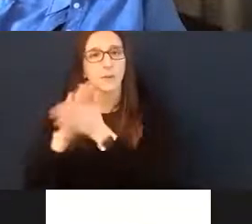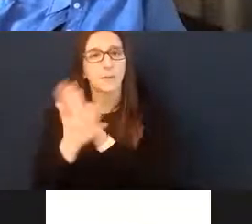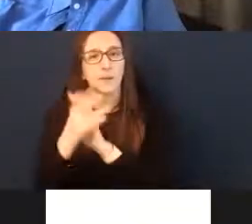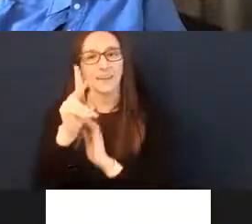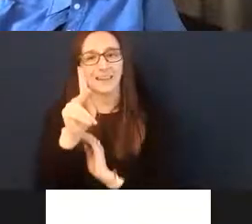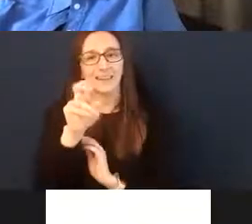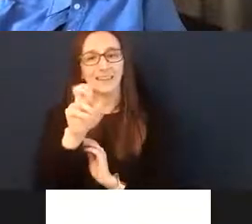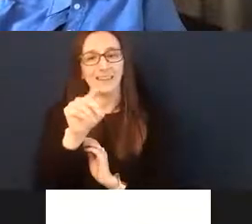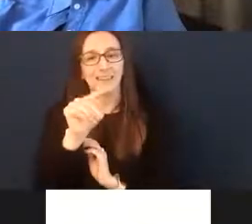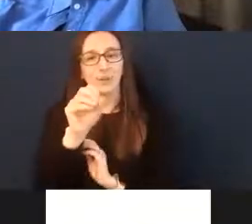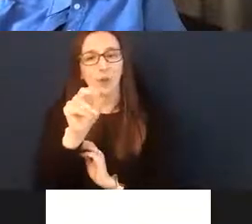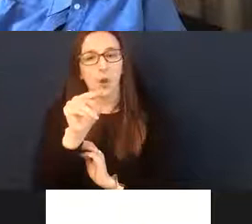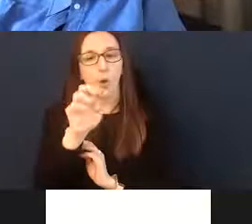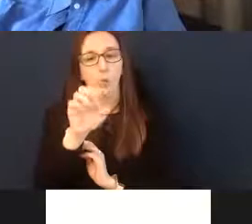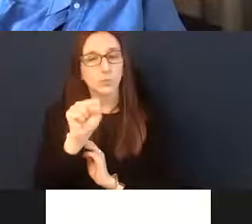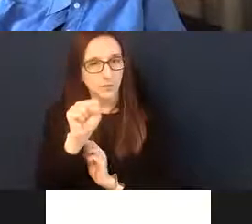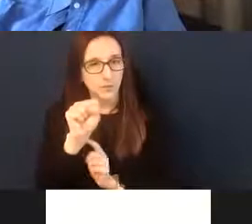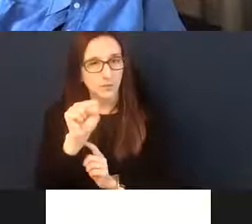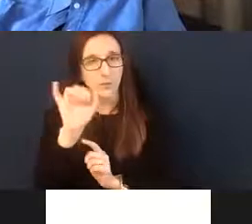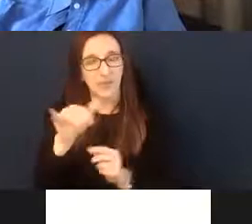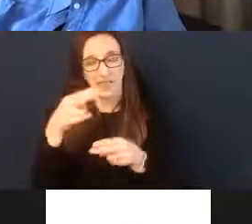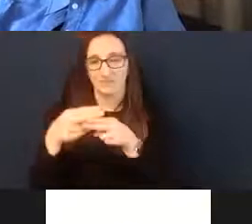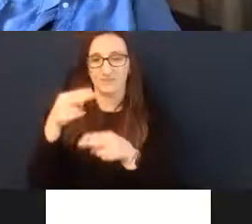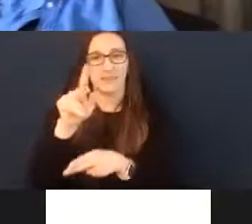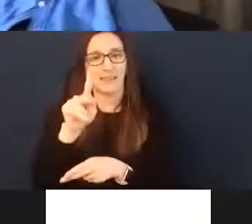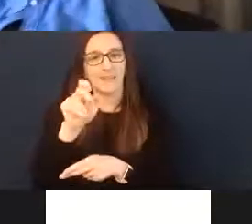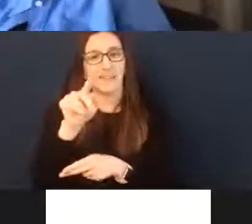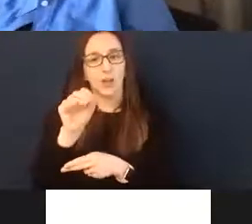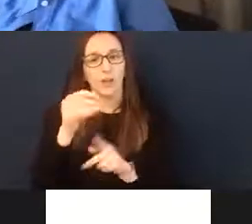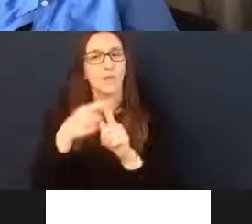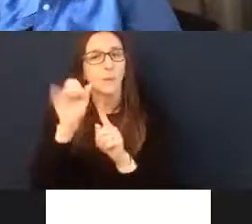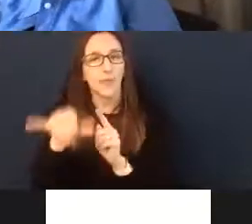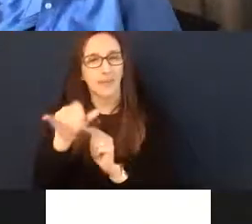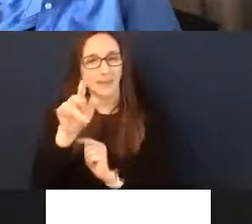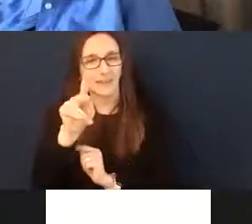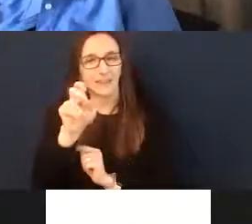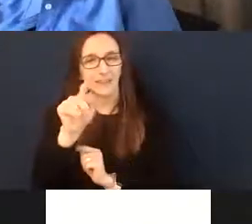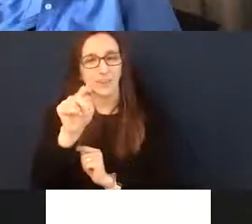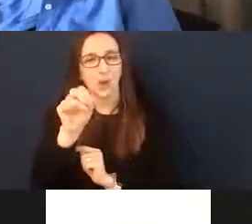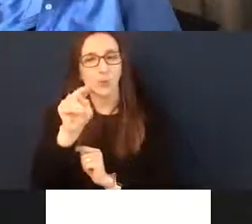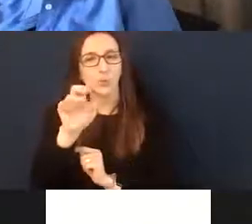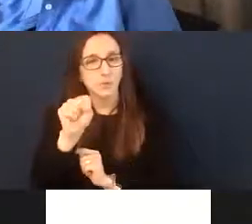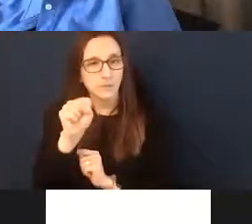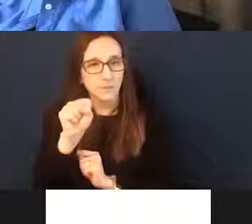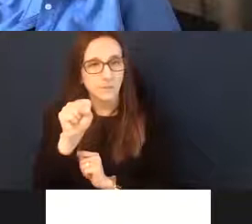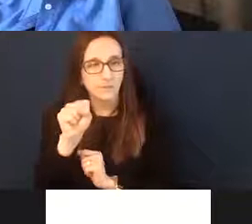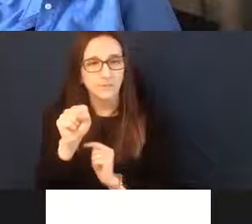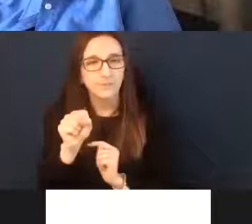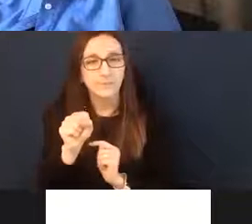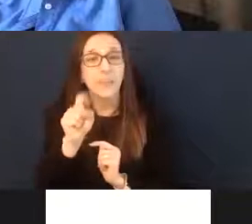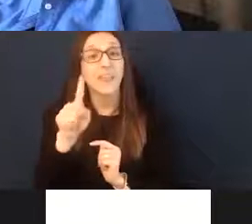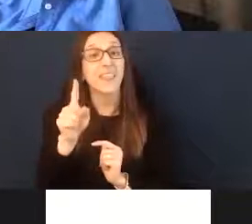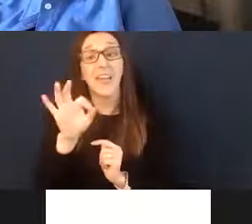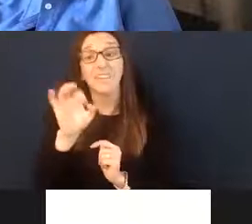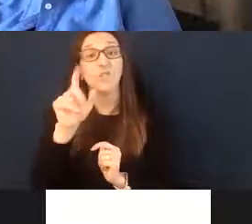ketones. So this is actually where the keto diet gets its name, is because of these ketones, keto. And the fuel is used right